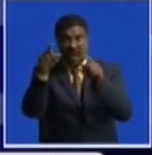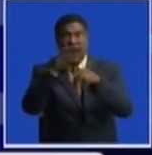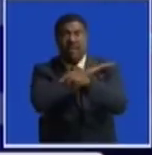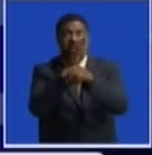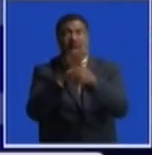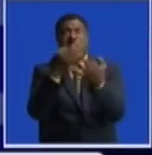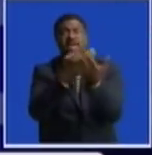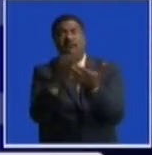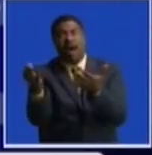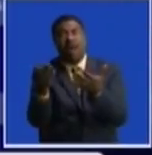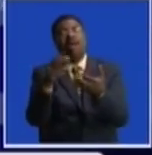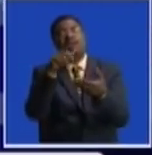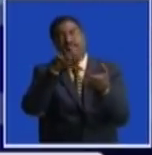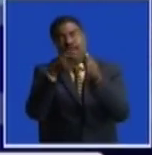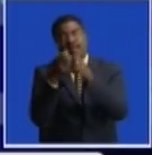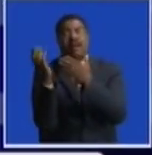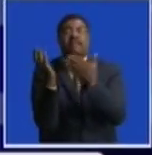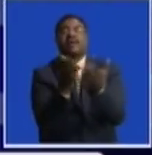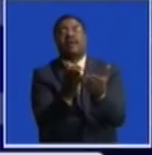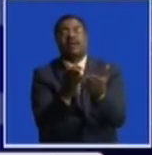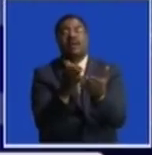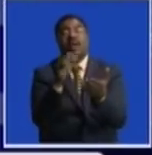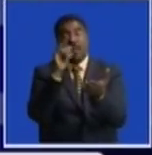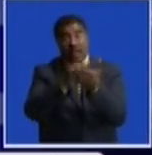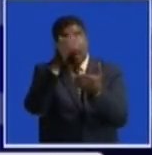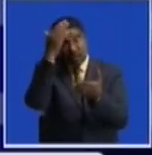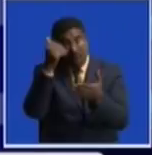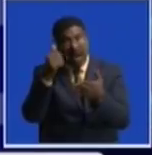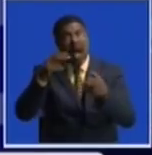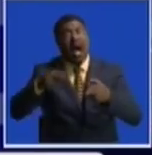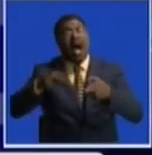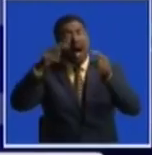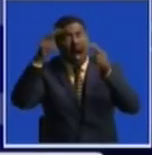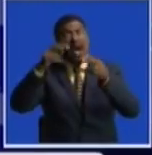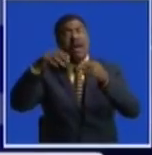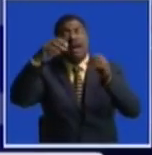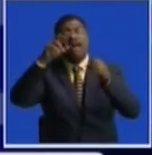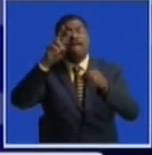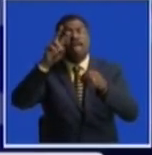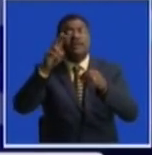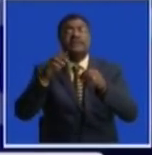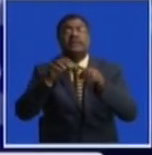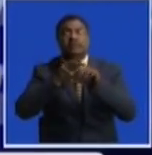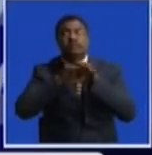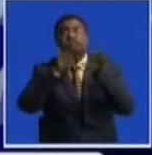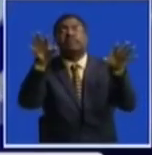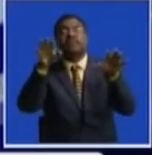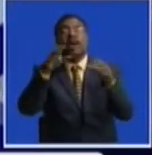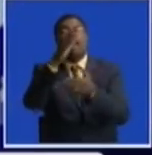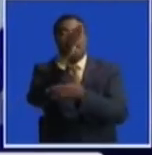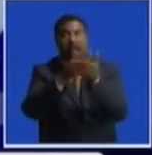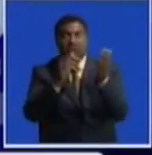2 provinces. Mr. Kapata says because of that, the system experienced high voltages leading to loss of supply to parts of